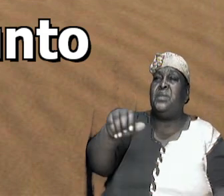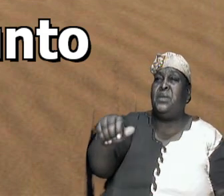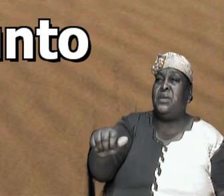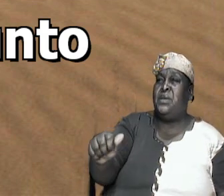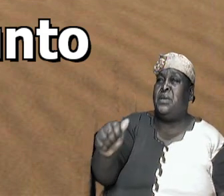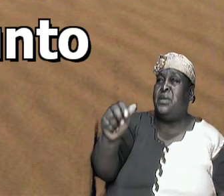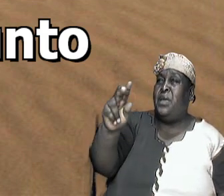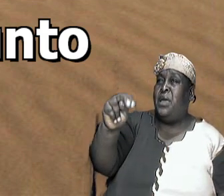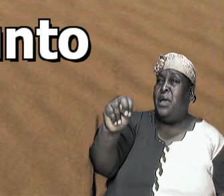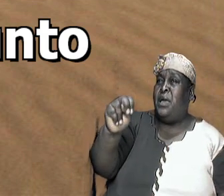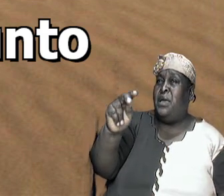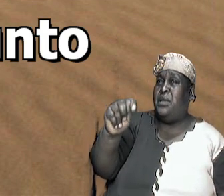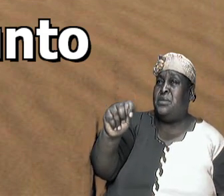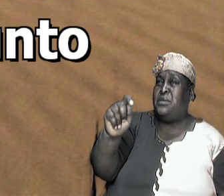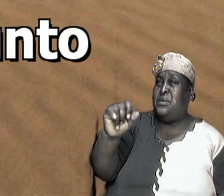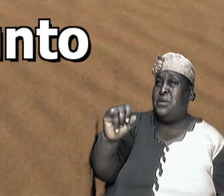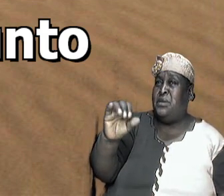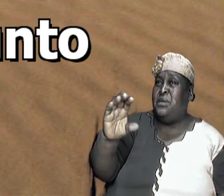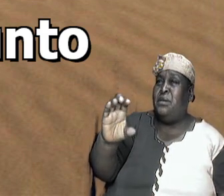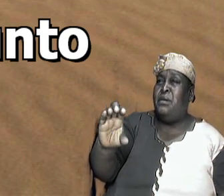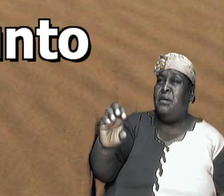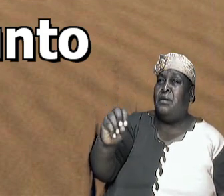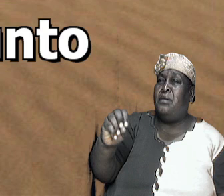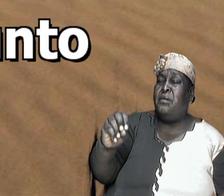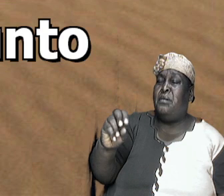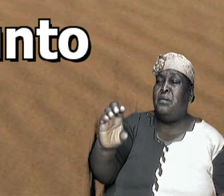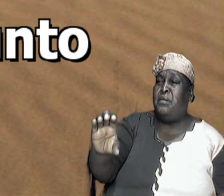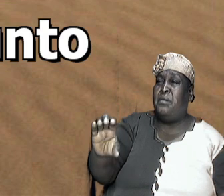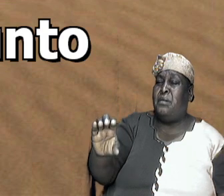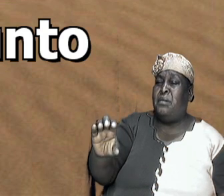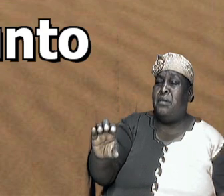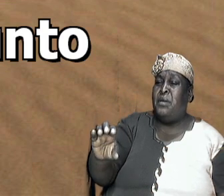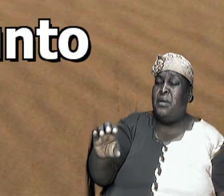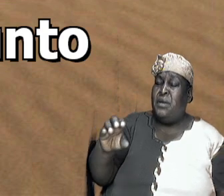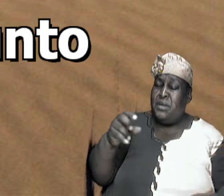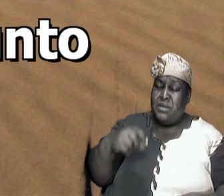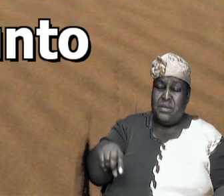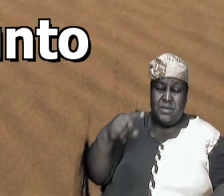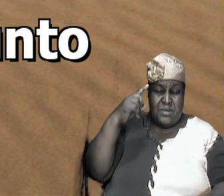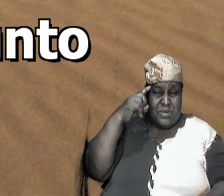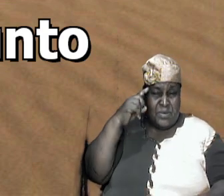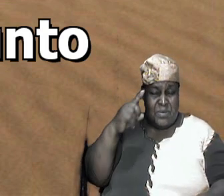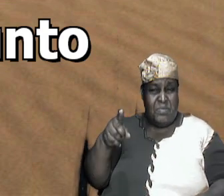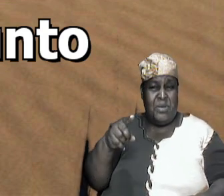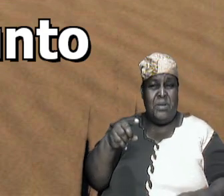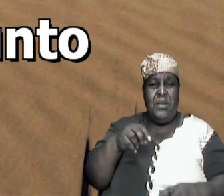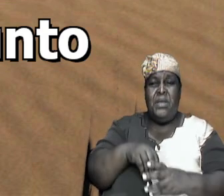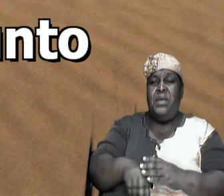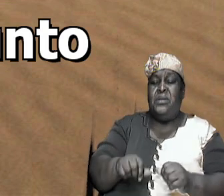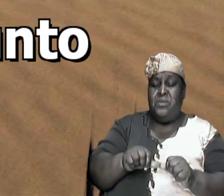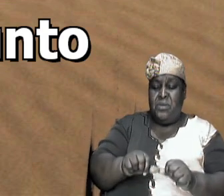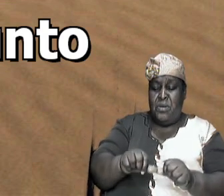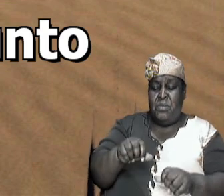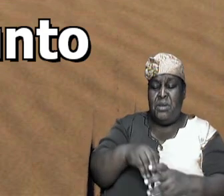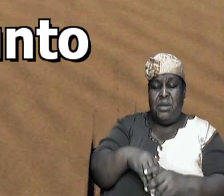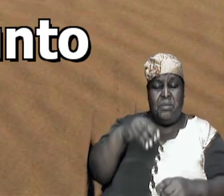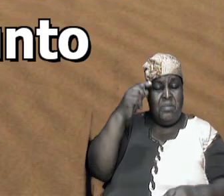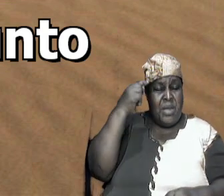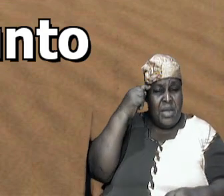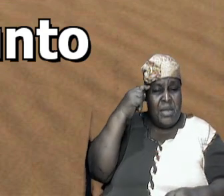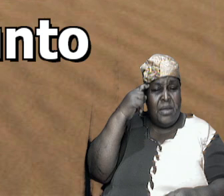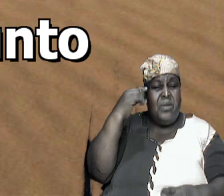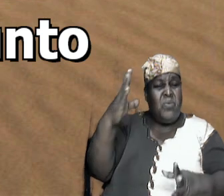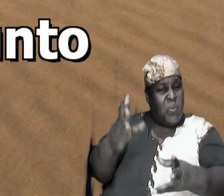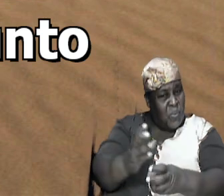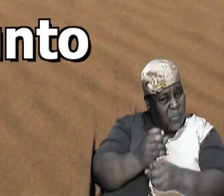that it's going to take a purpose of heart, are determining their mind, you know, to cleave unto the Lord. So